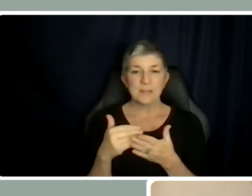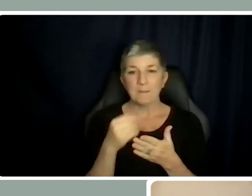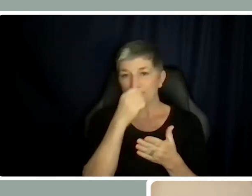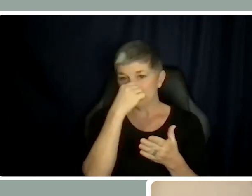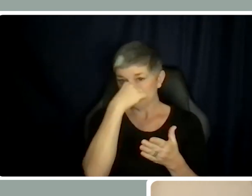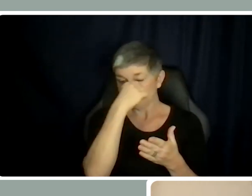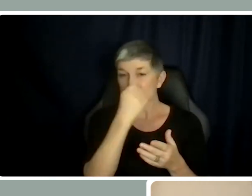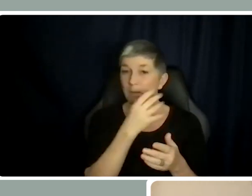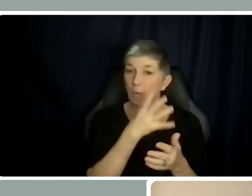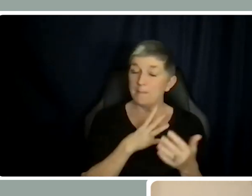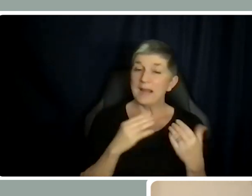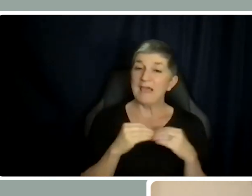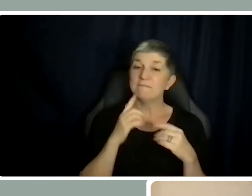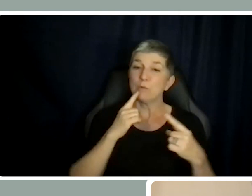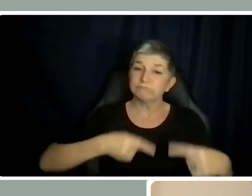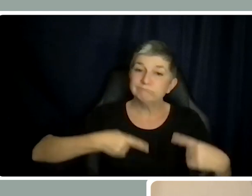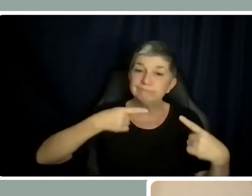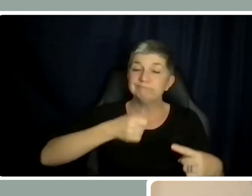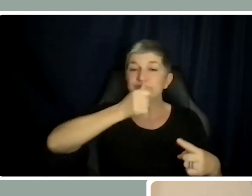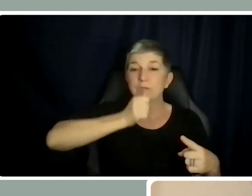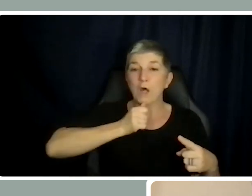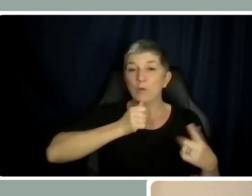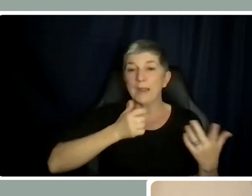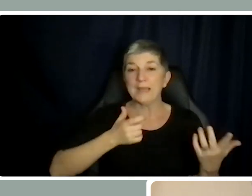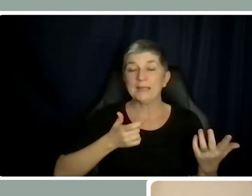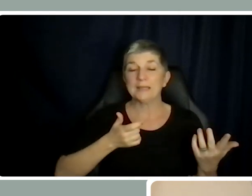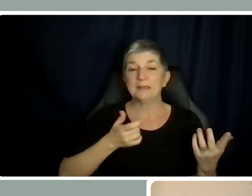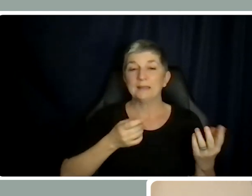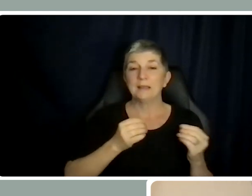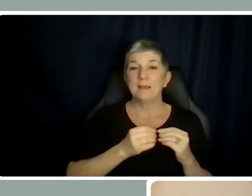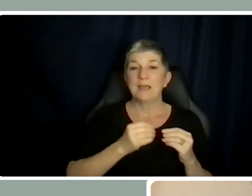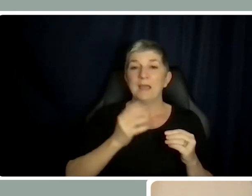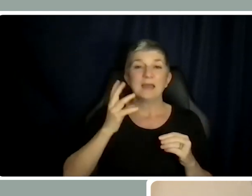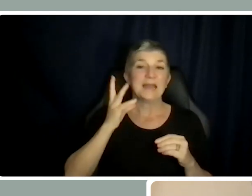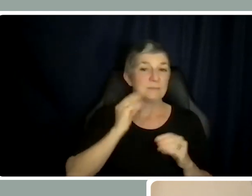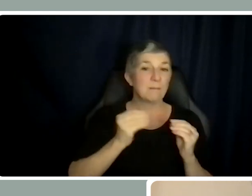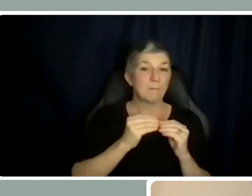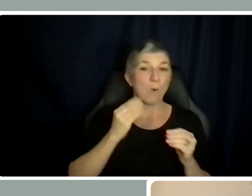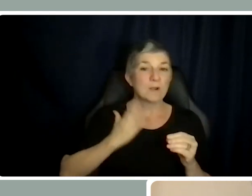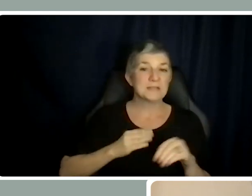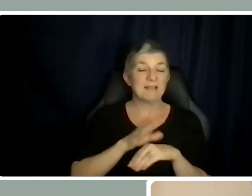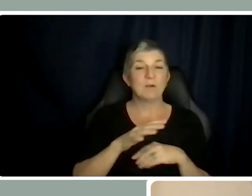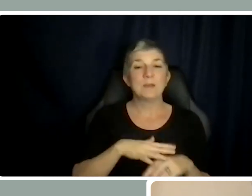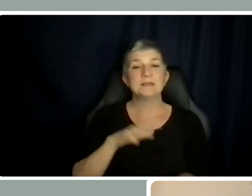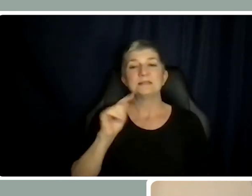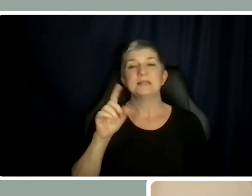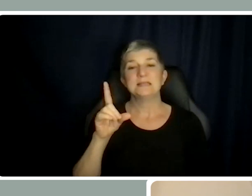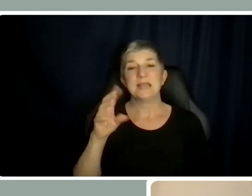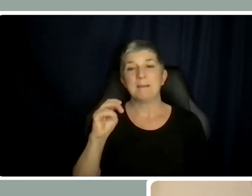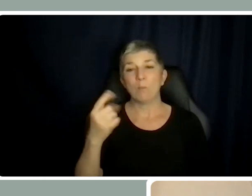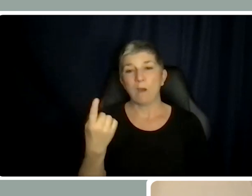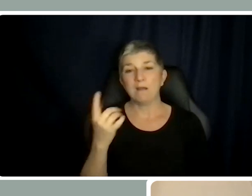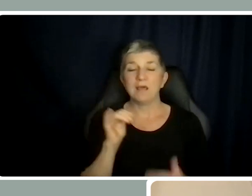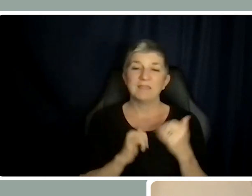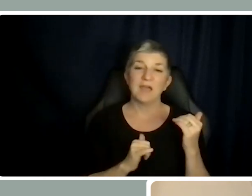some women have more trouble tolerating and experience more side effects with the TDM1 or the Kadcyla